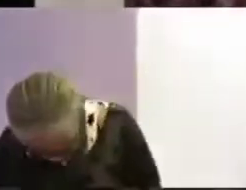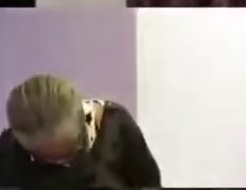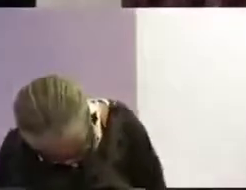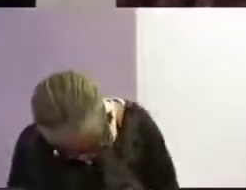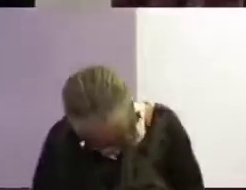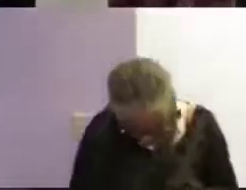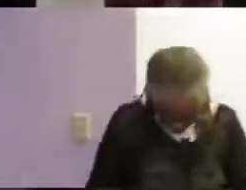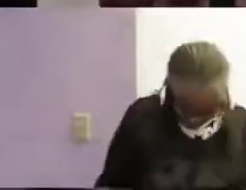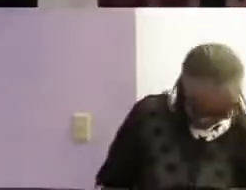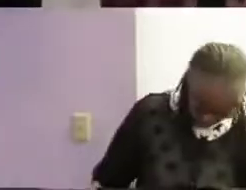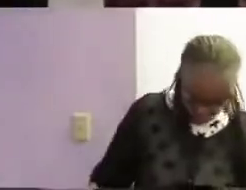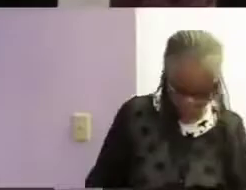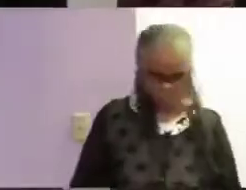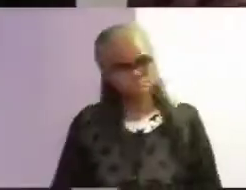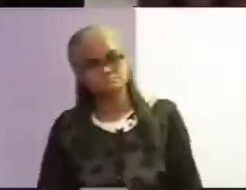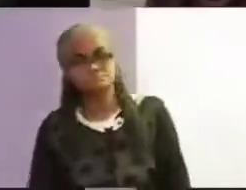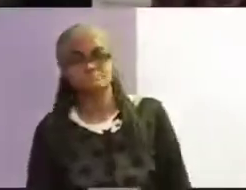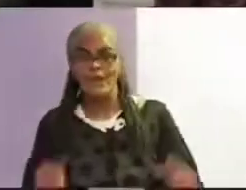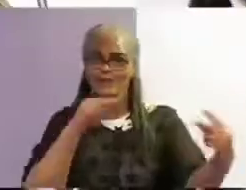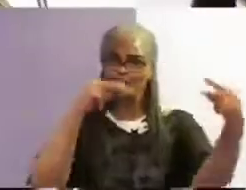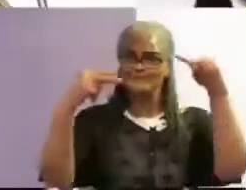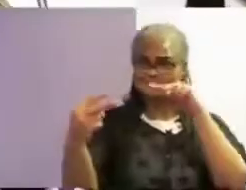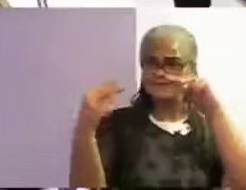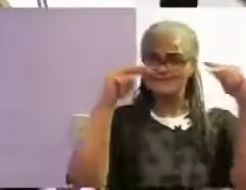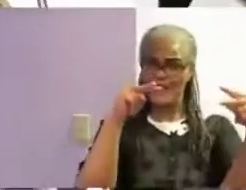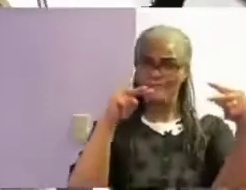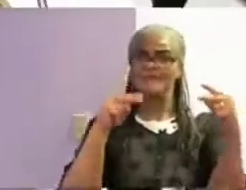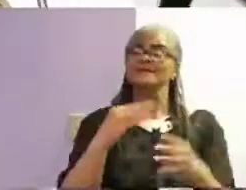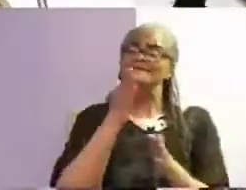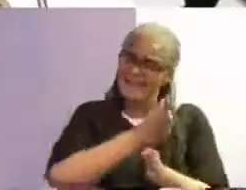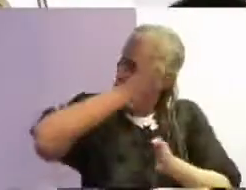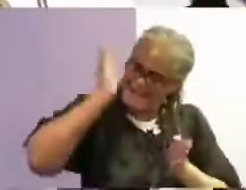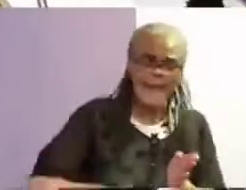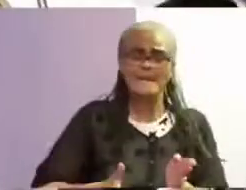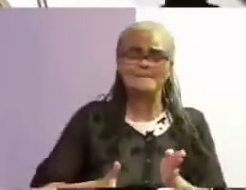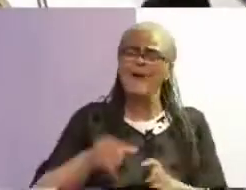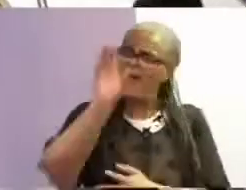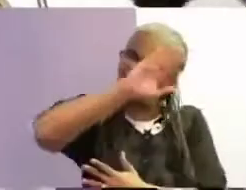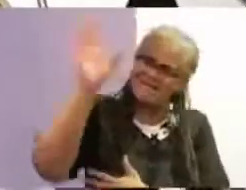Look at your neighbor, shout, neighbor, I'll never leave you.